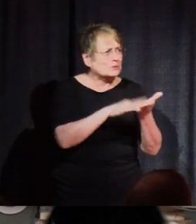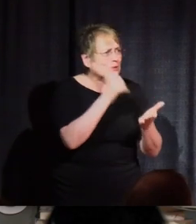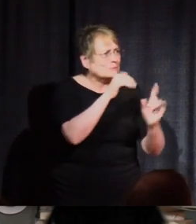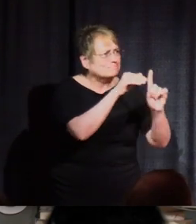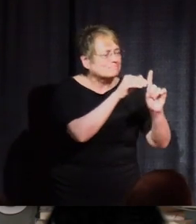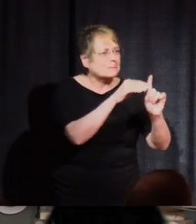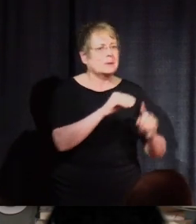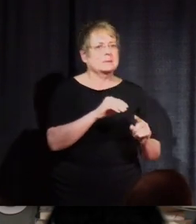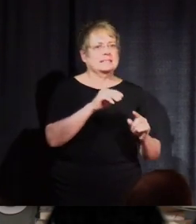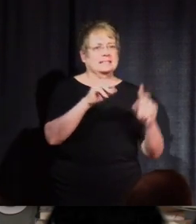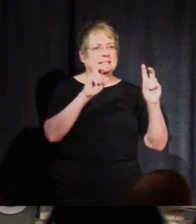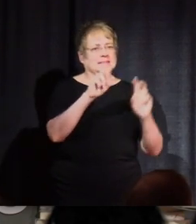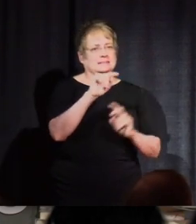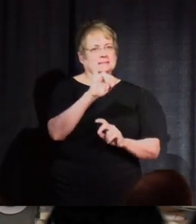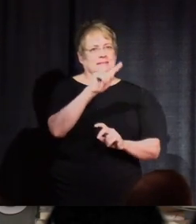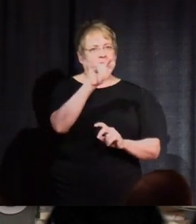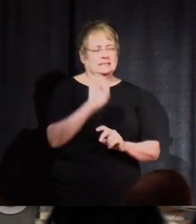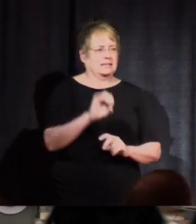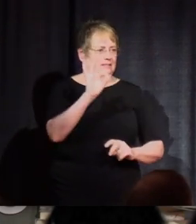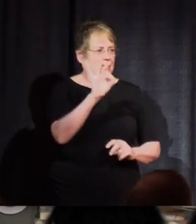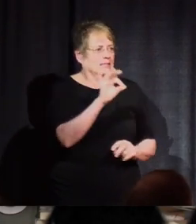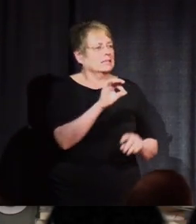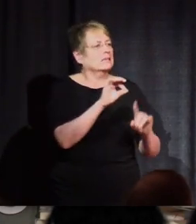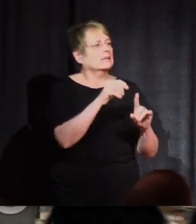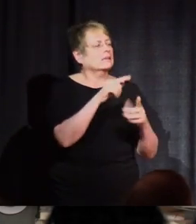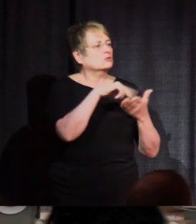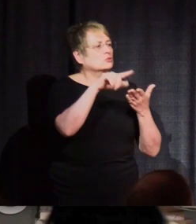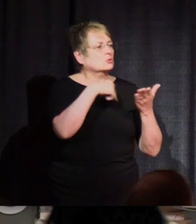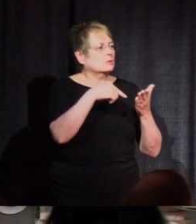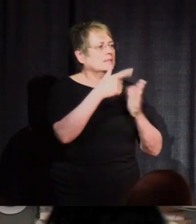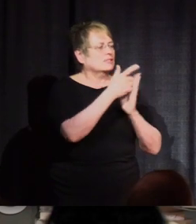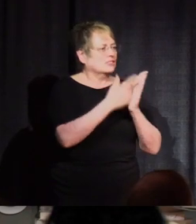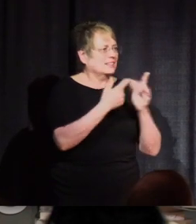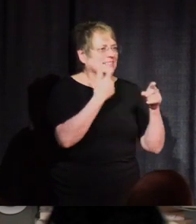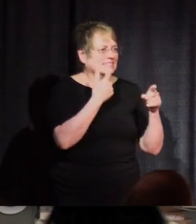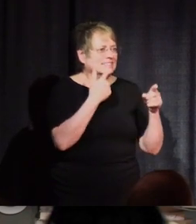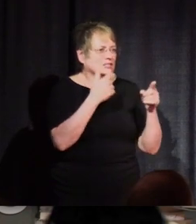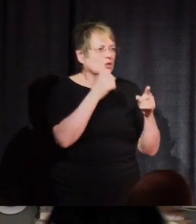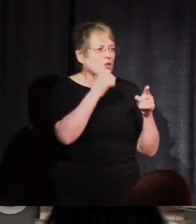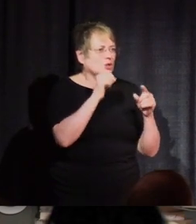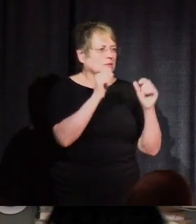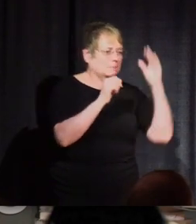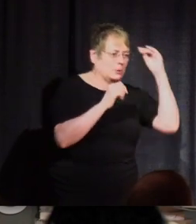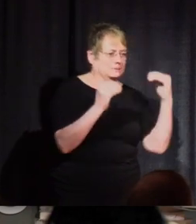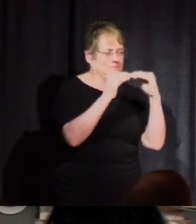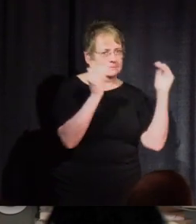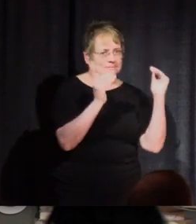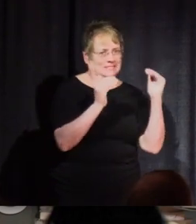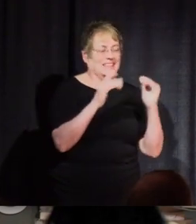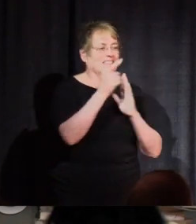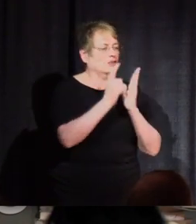1972 law that prohibits sex discrimination in schools this law forever changed the landscape for female